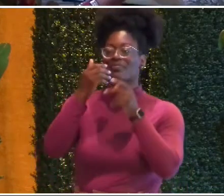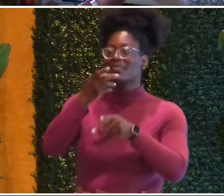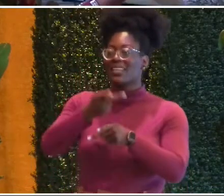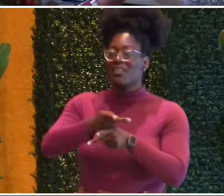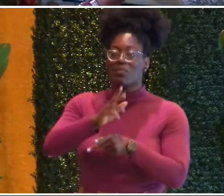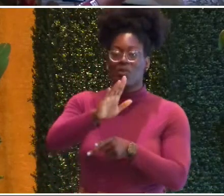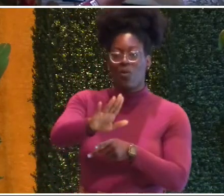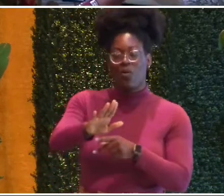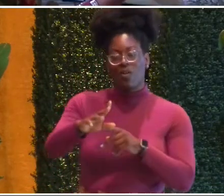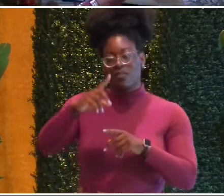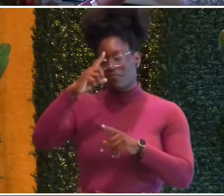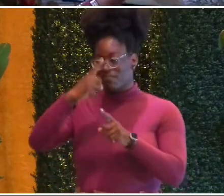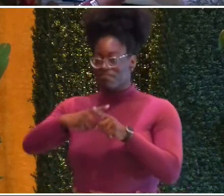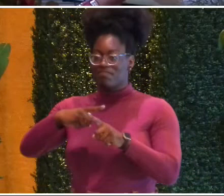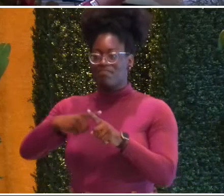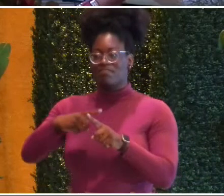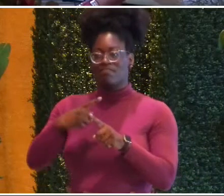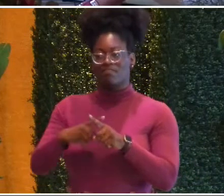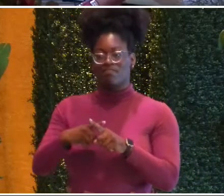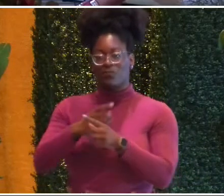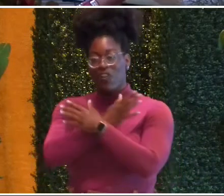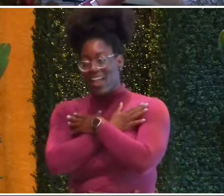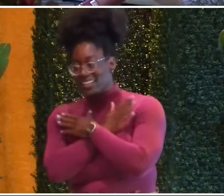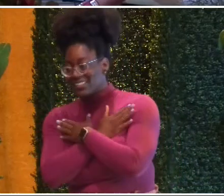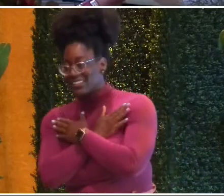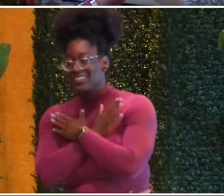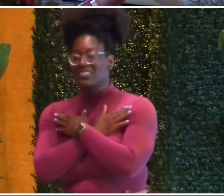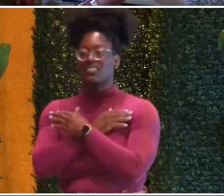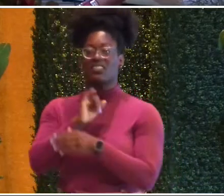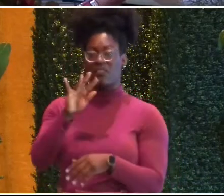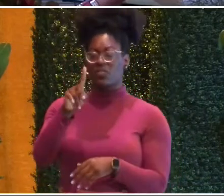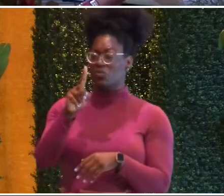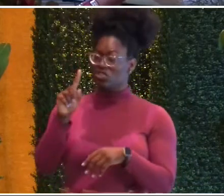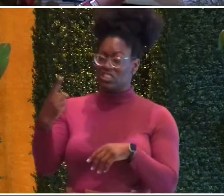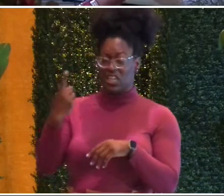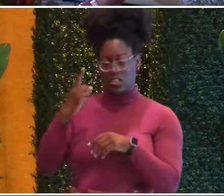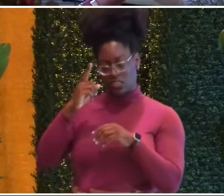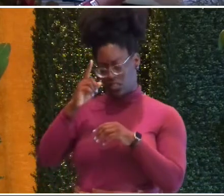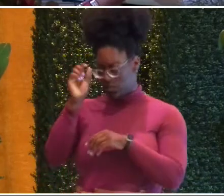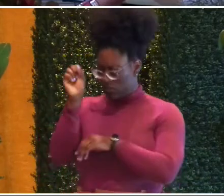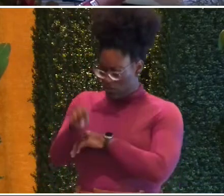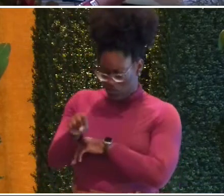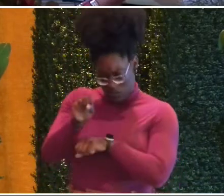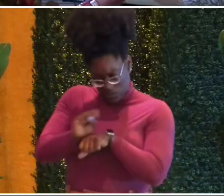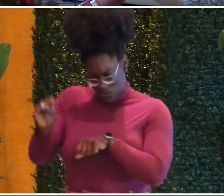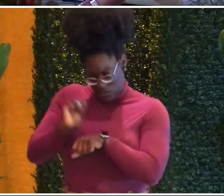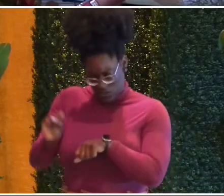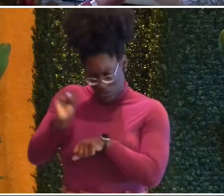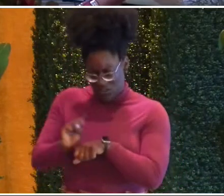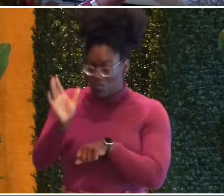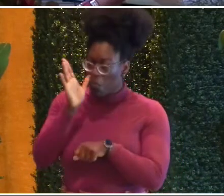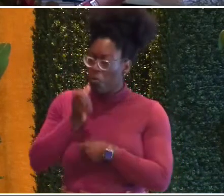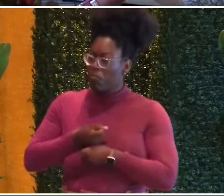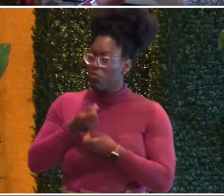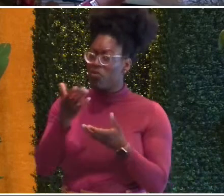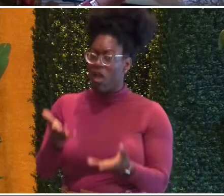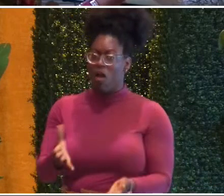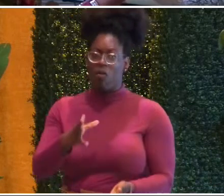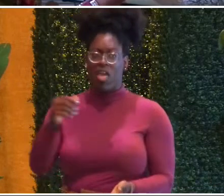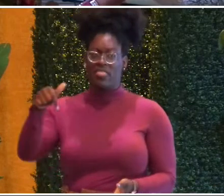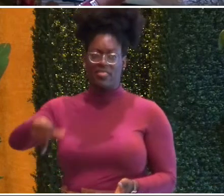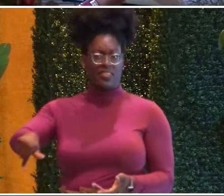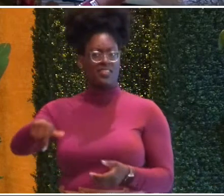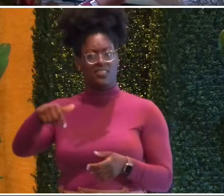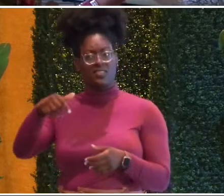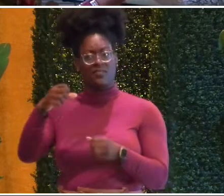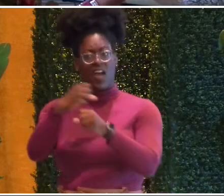And you all, like, I've been very impressed by Gen Z in terms of their accessibility, their desire to be inclusive of